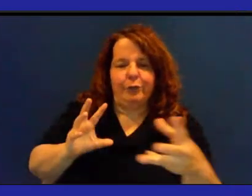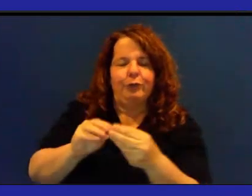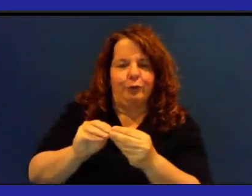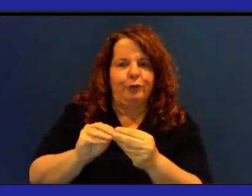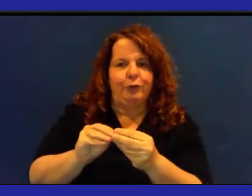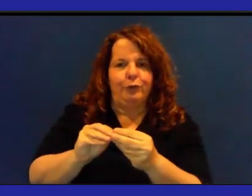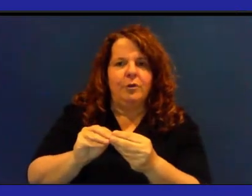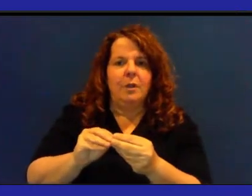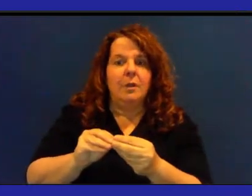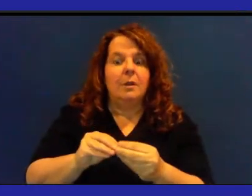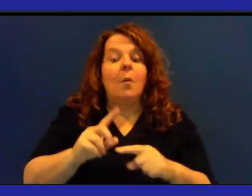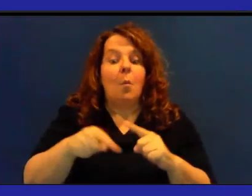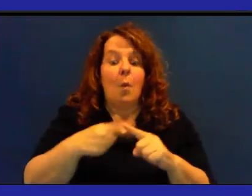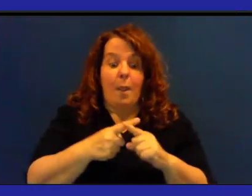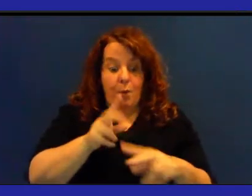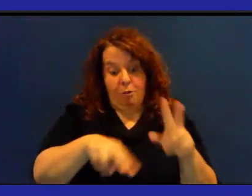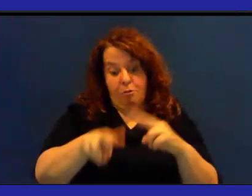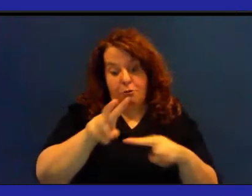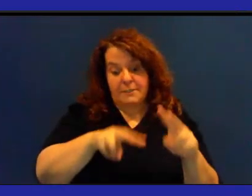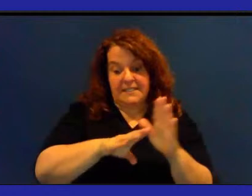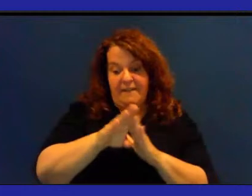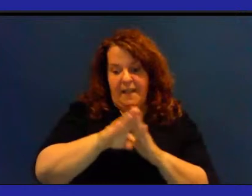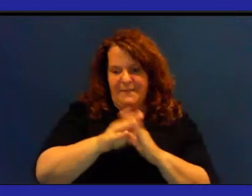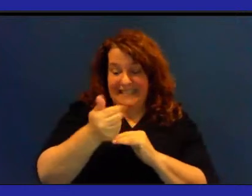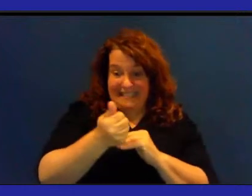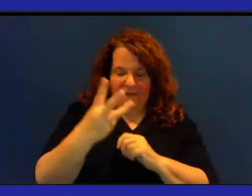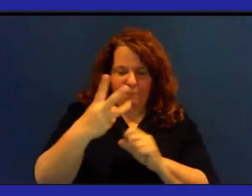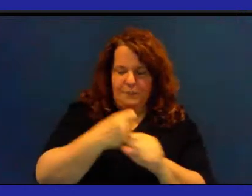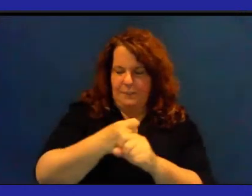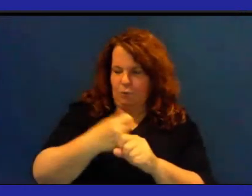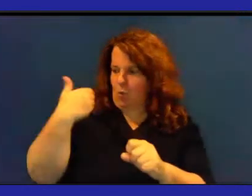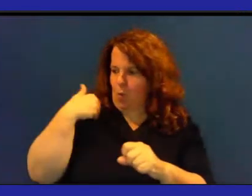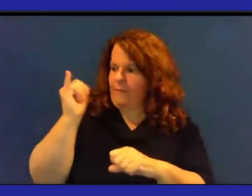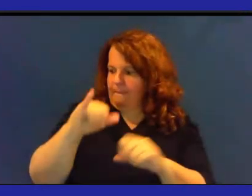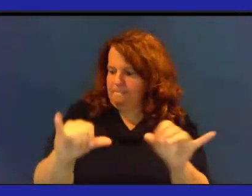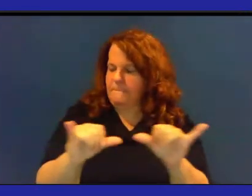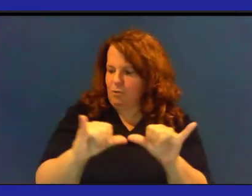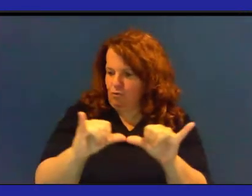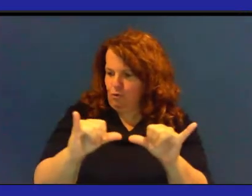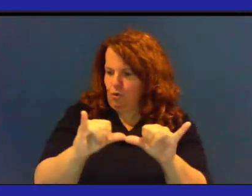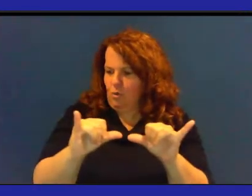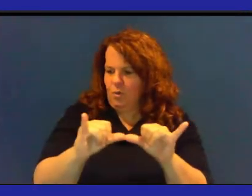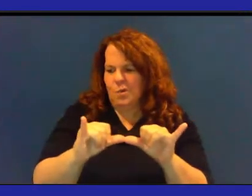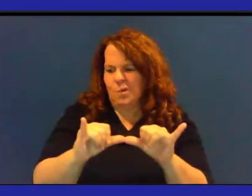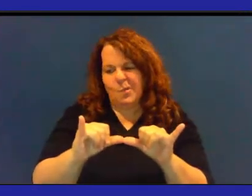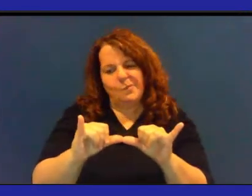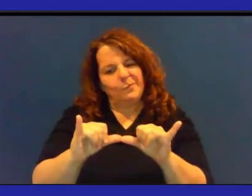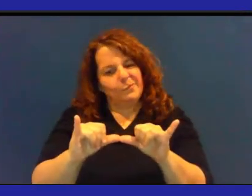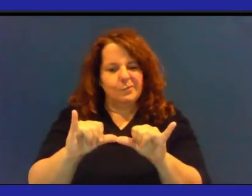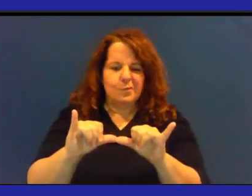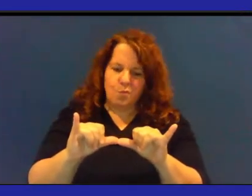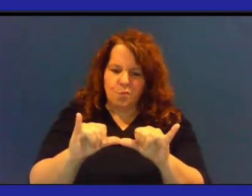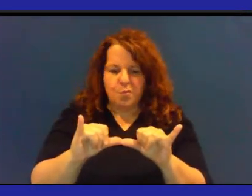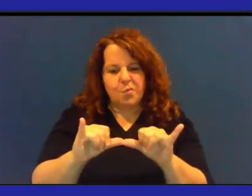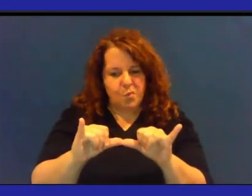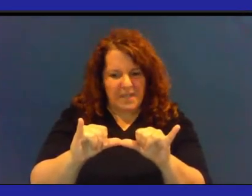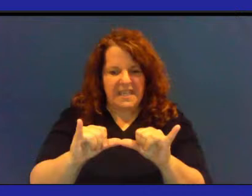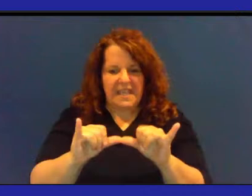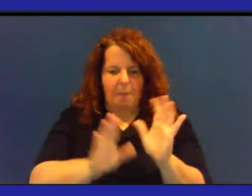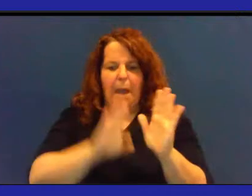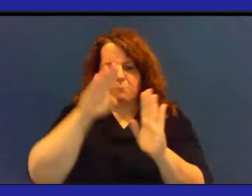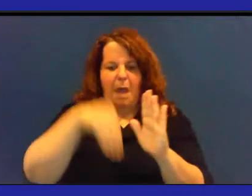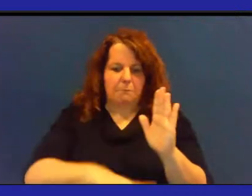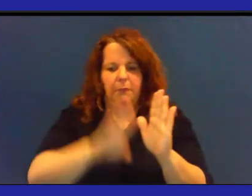When we looked at it and developed the measure several years ago, we had bounced around pretty significantly, and I think we're in